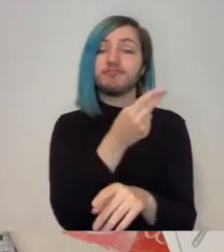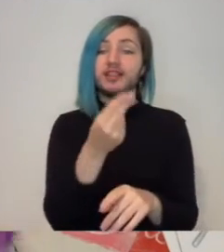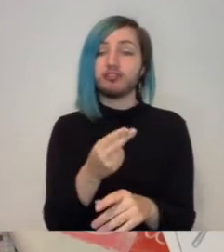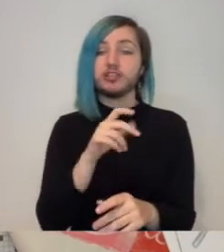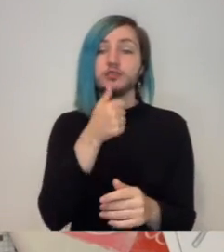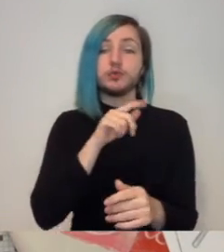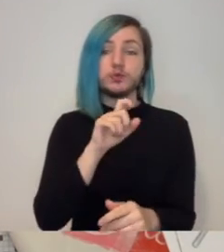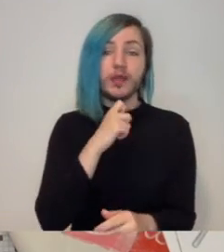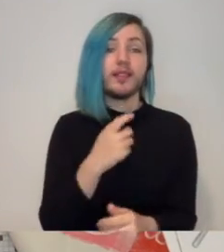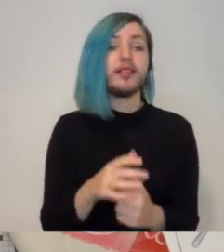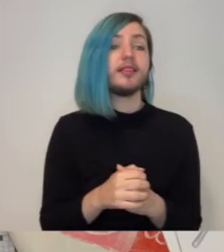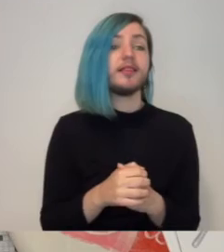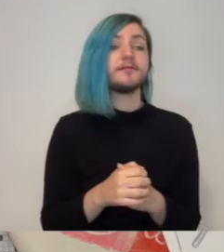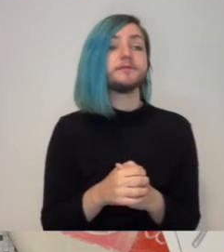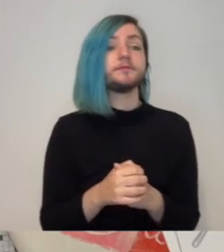decide,